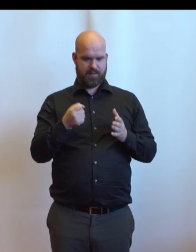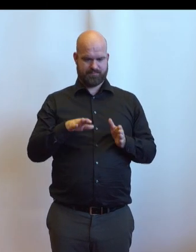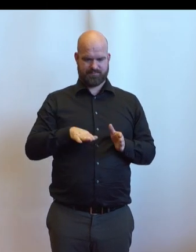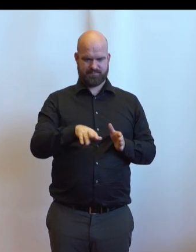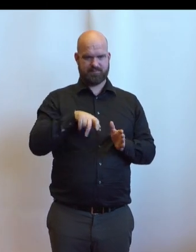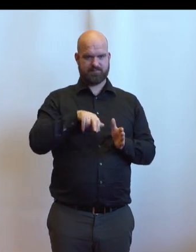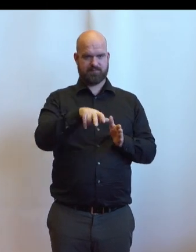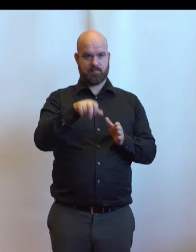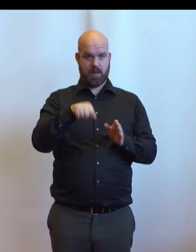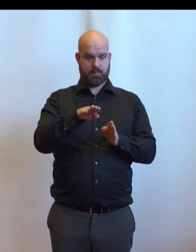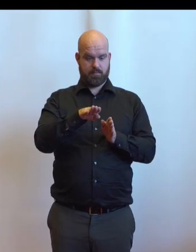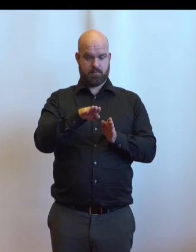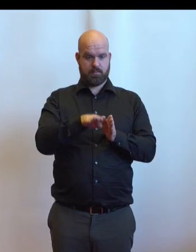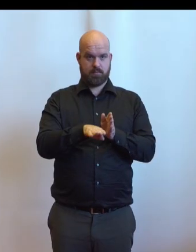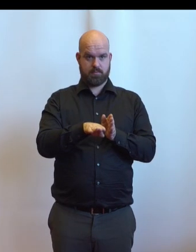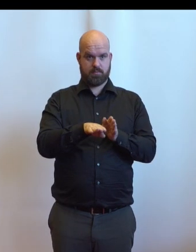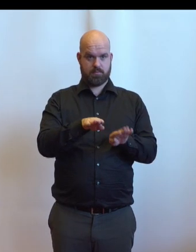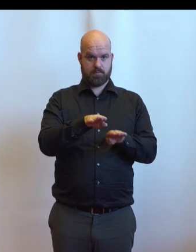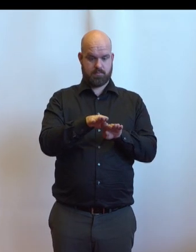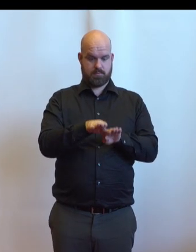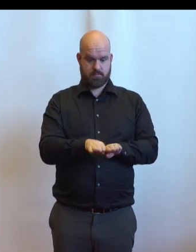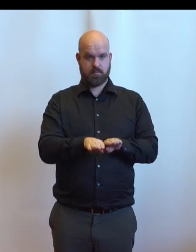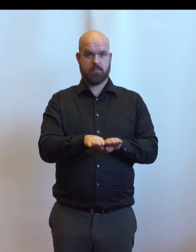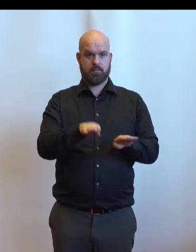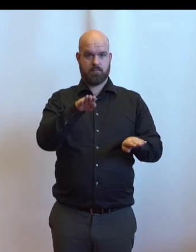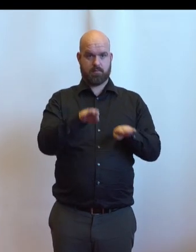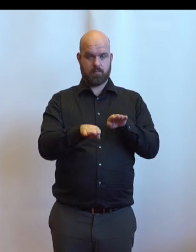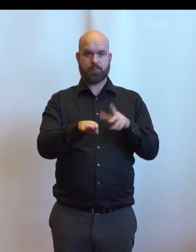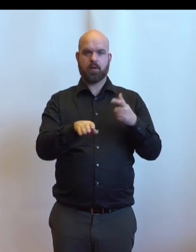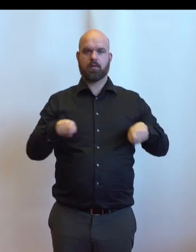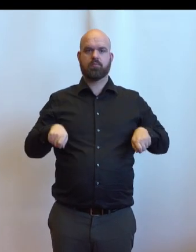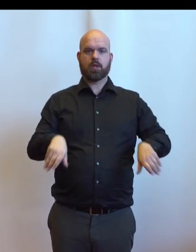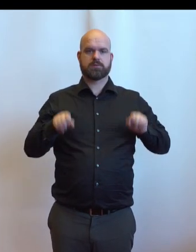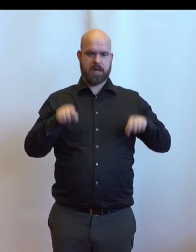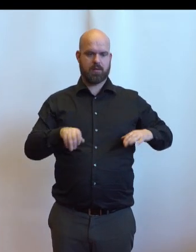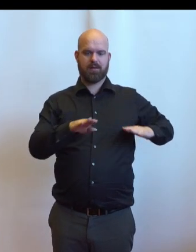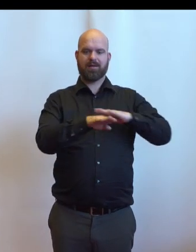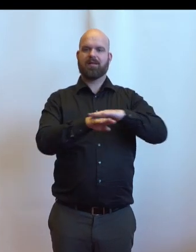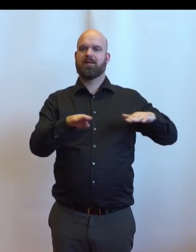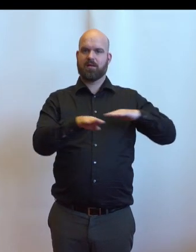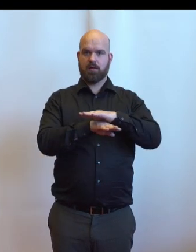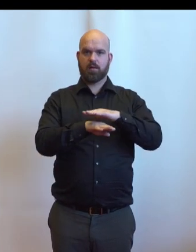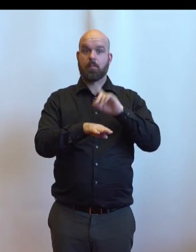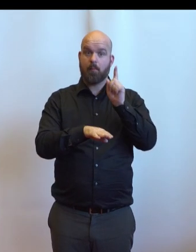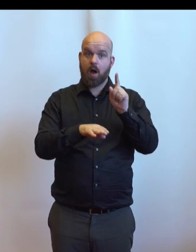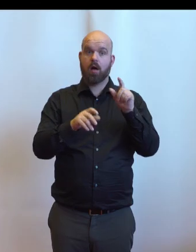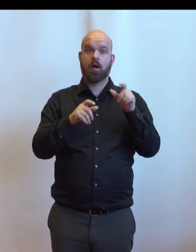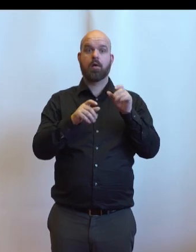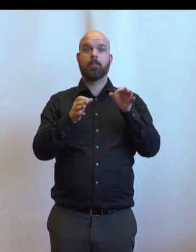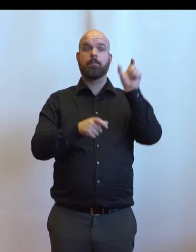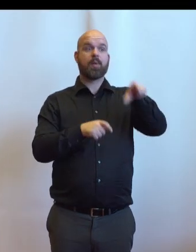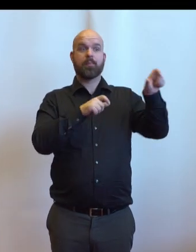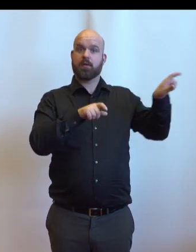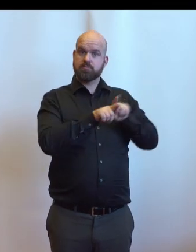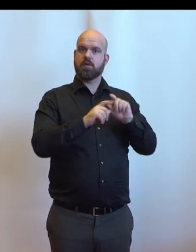pushing prams, etc. Of course, accessibility is well aligned with our corporate social responsibility strategies, and we